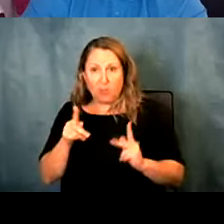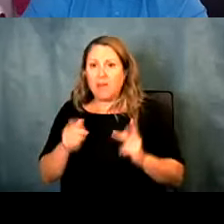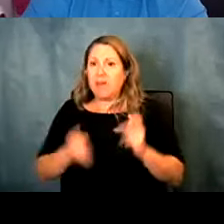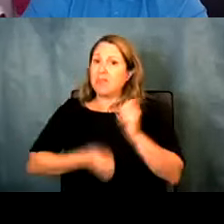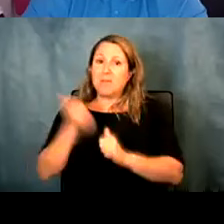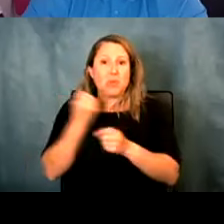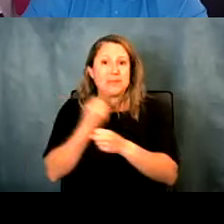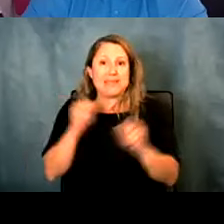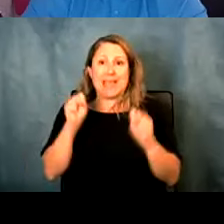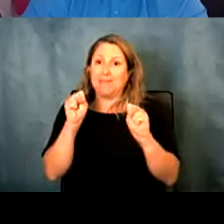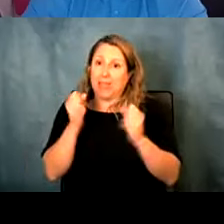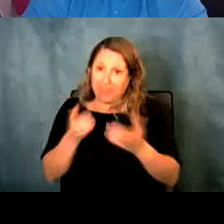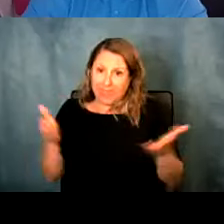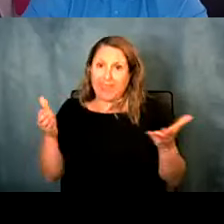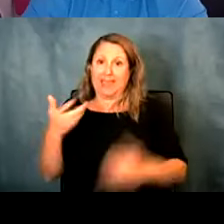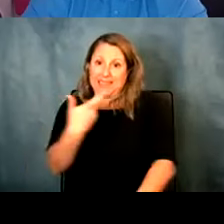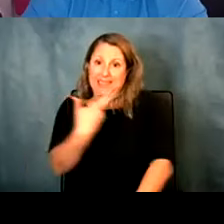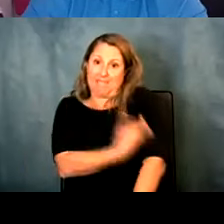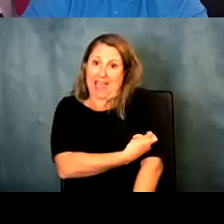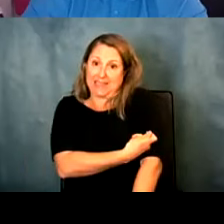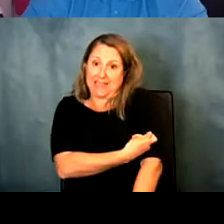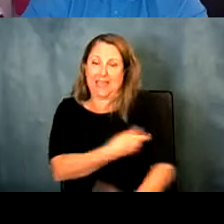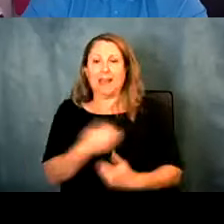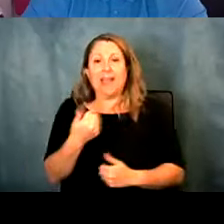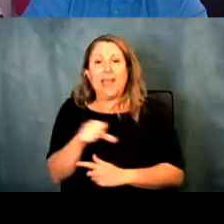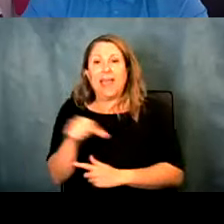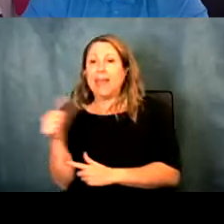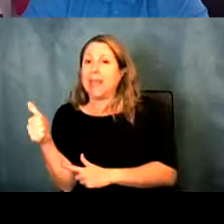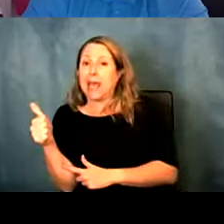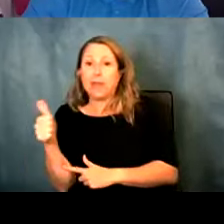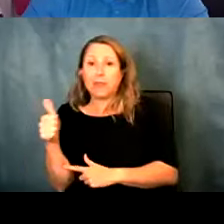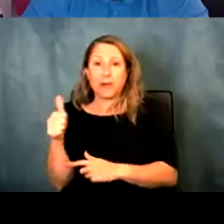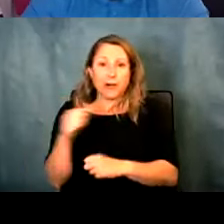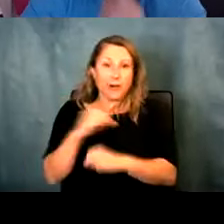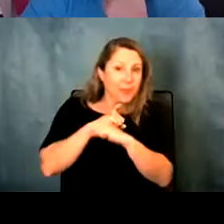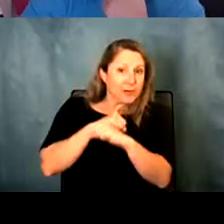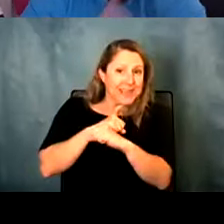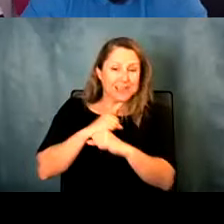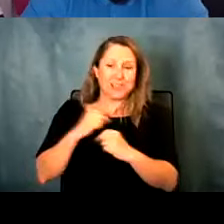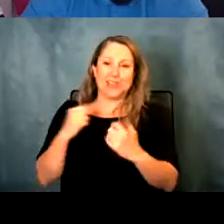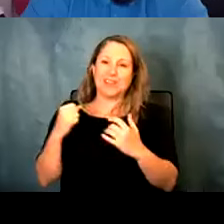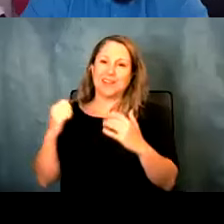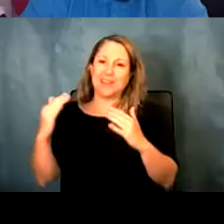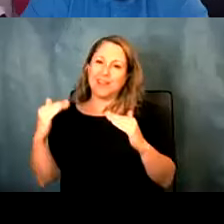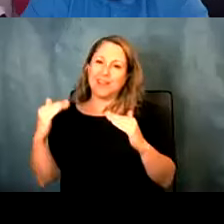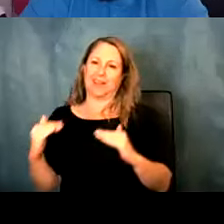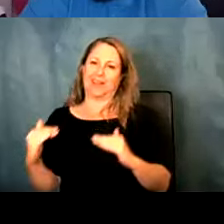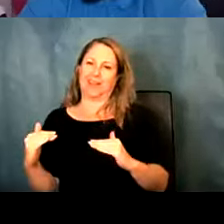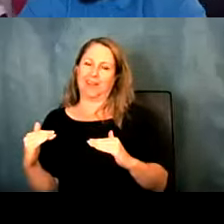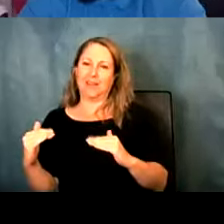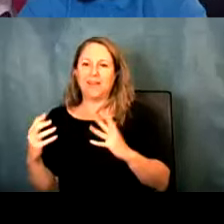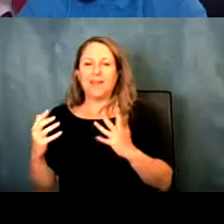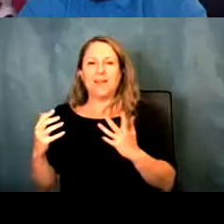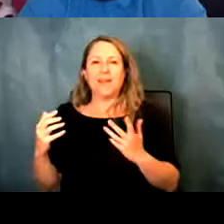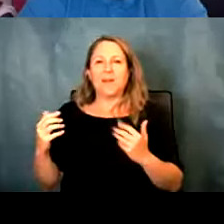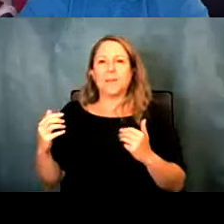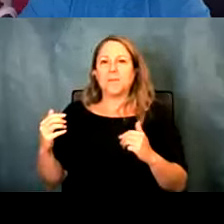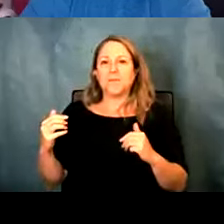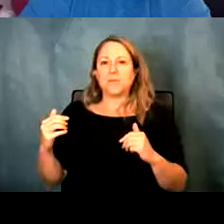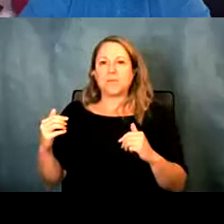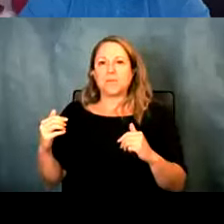vaccinated. And that any other protection is really inferior in light of the fact that our communities,